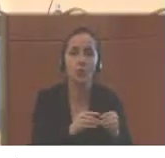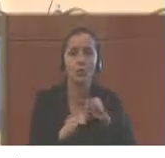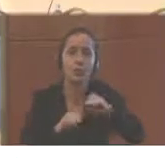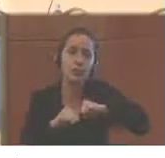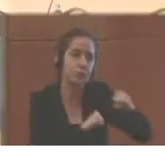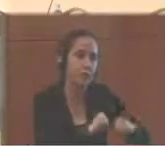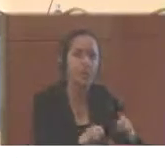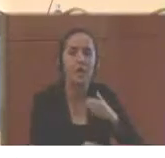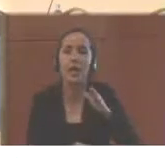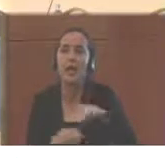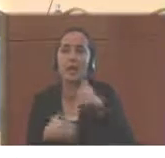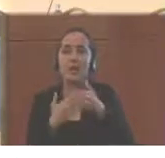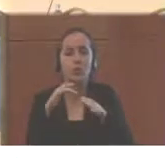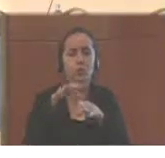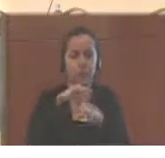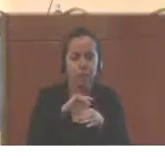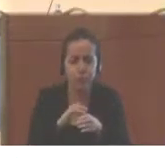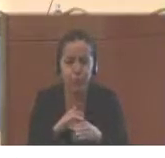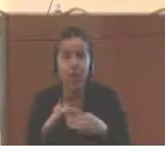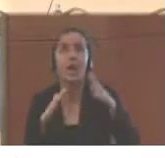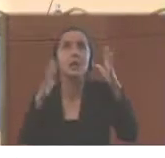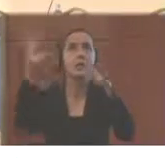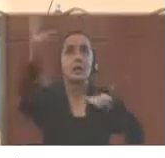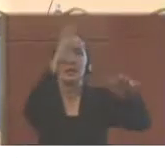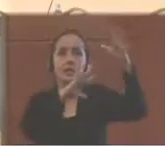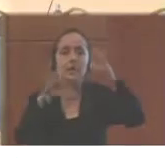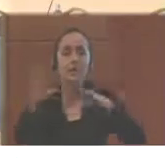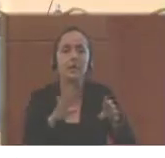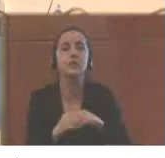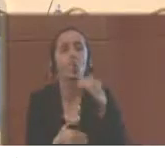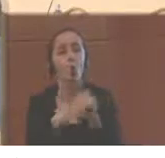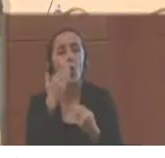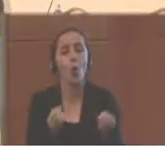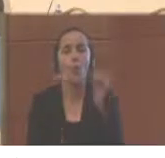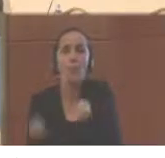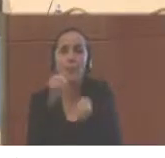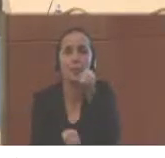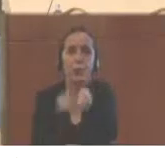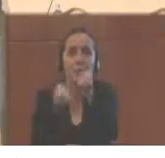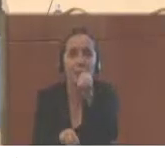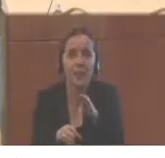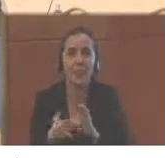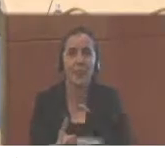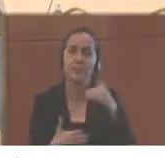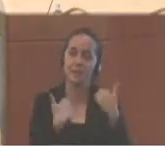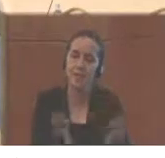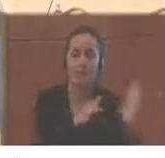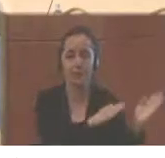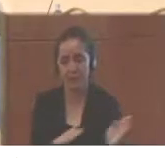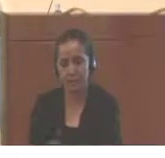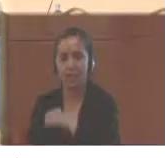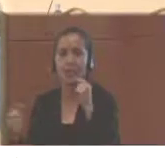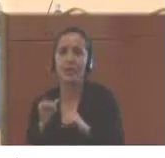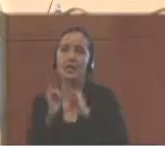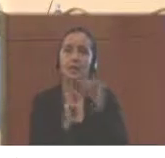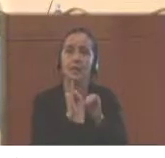mutual assistance and disaster and um, adaptation to climate